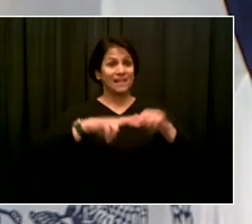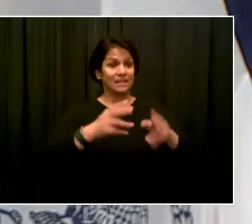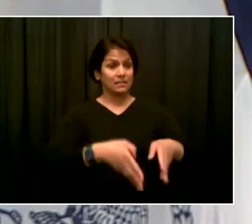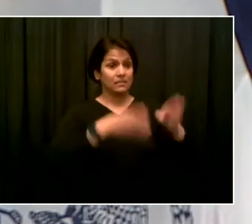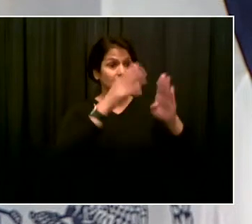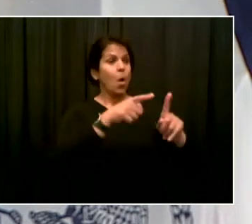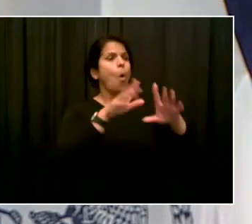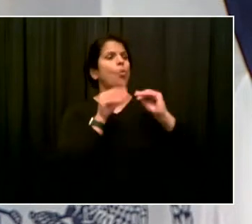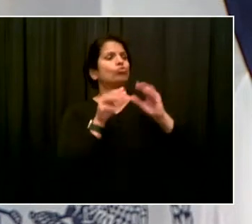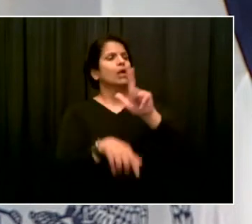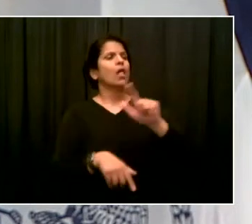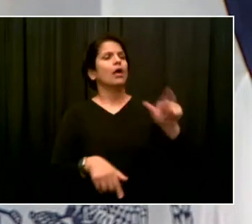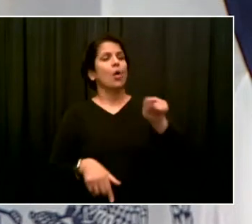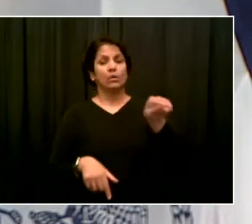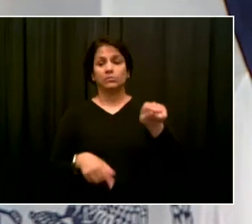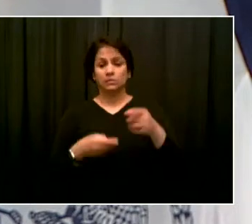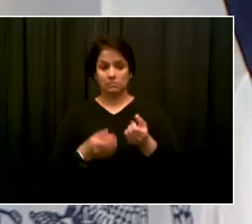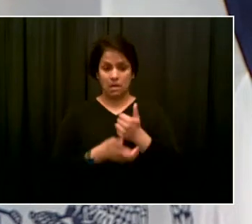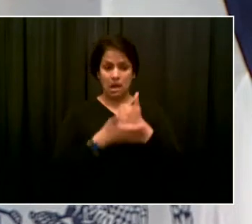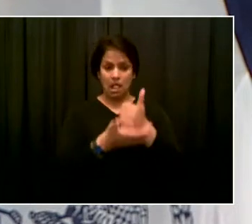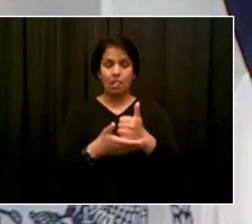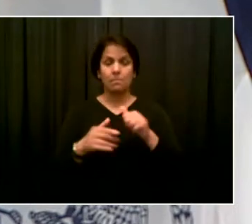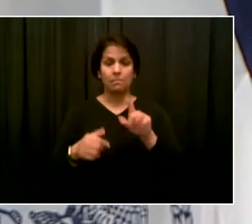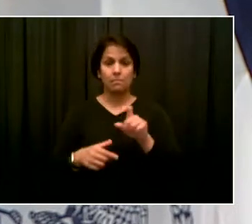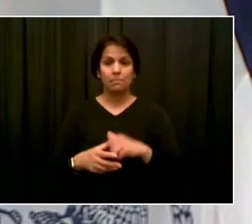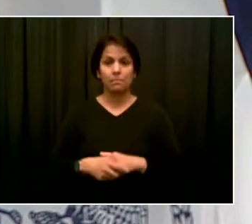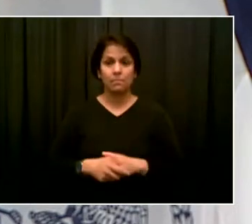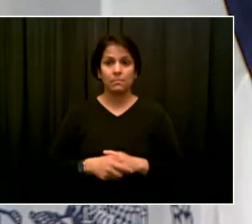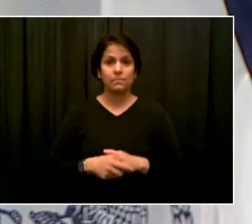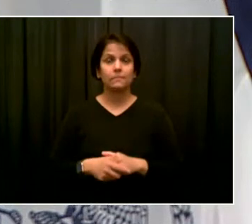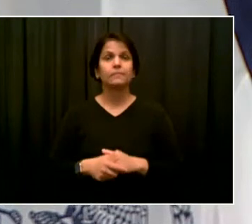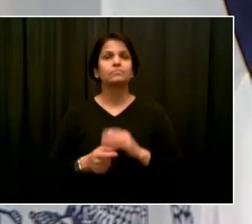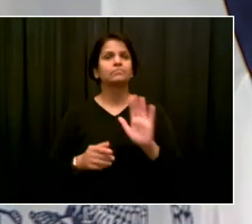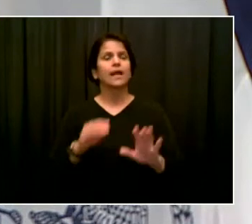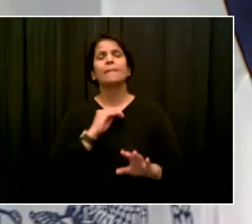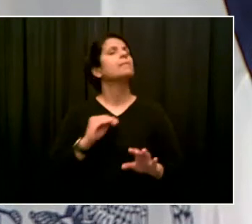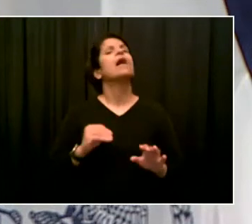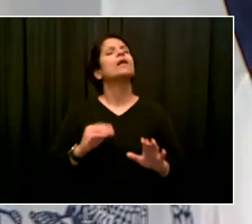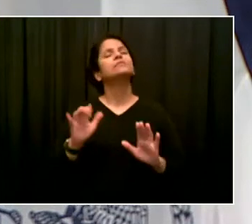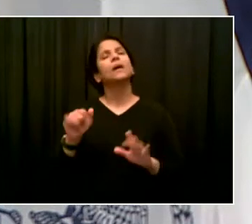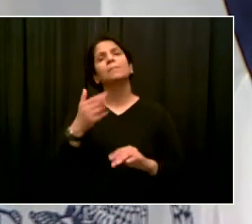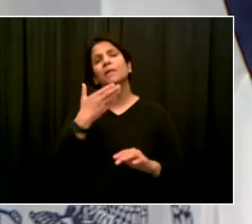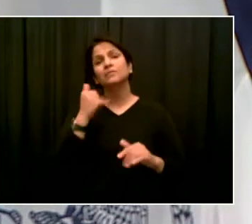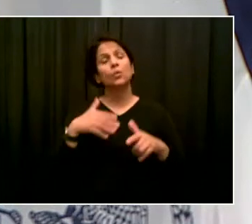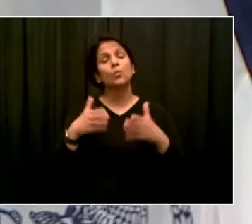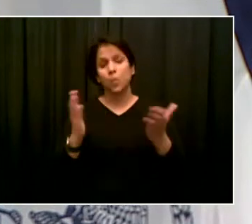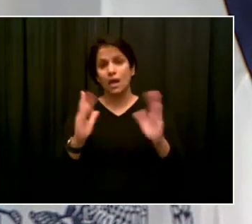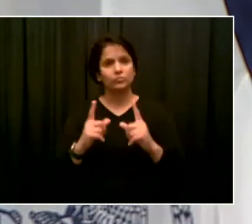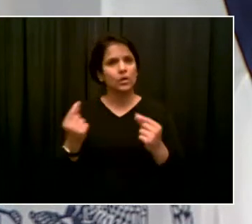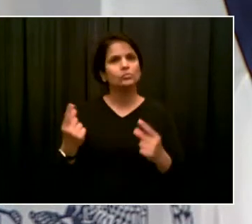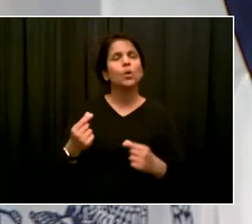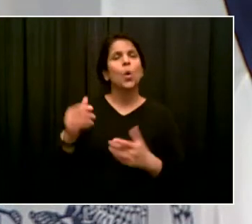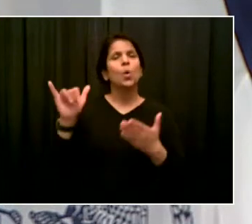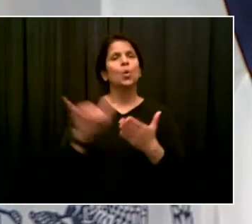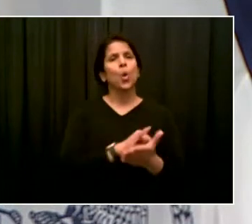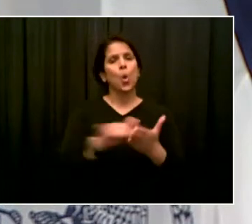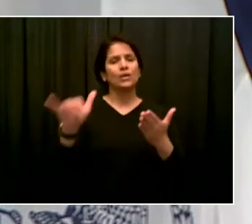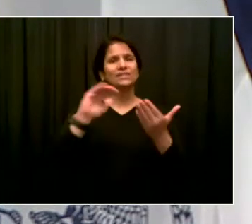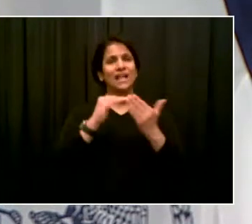recovery. That's the best thing for everyone. As we talked about Monday, we believe we'll be able to restore 400,000 jobs this